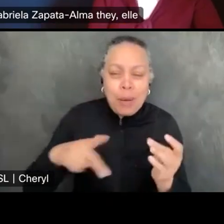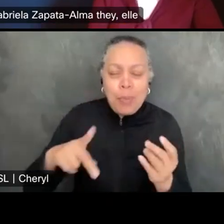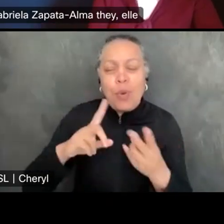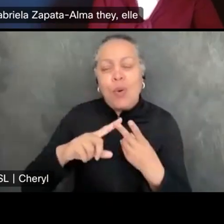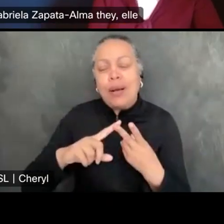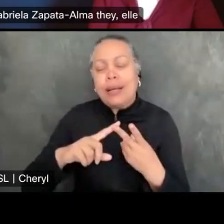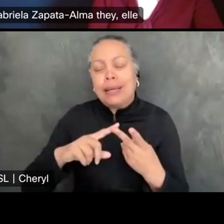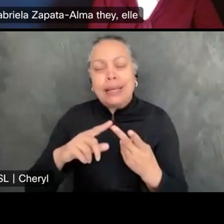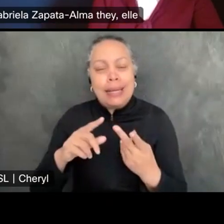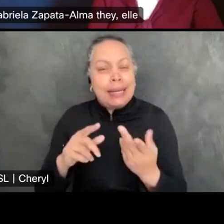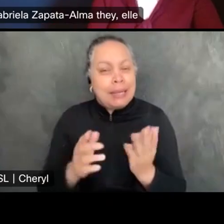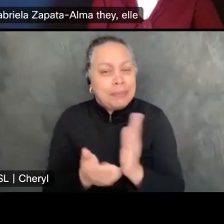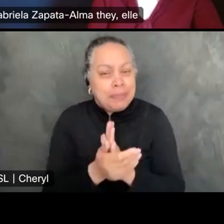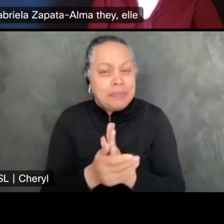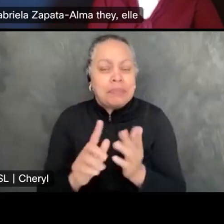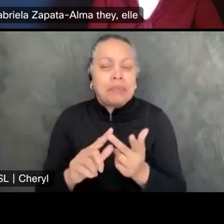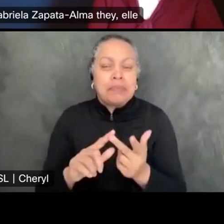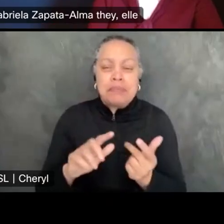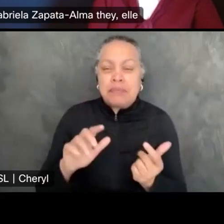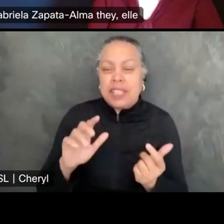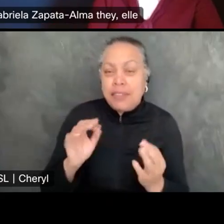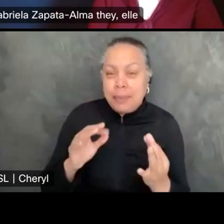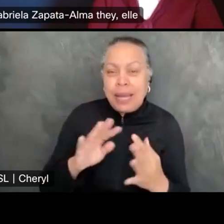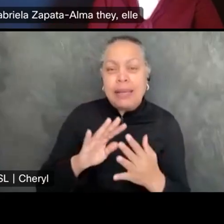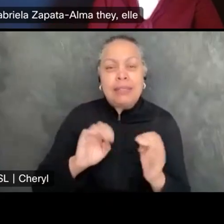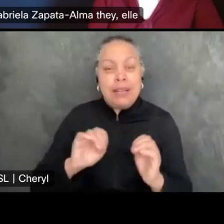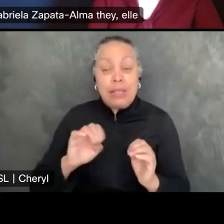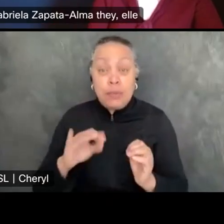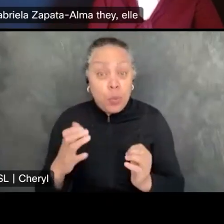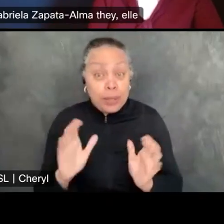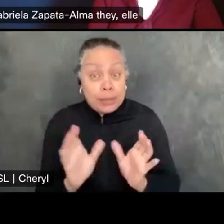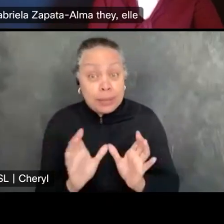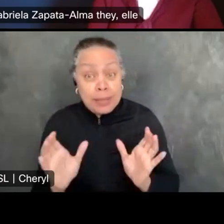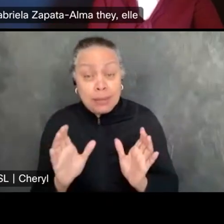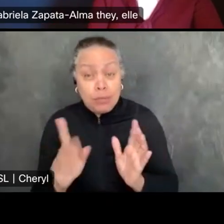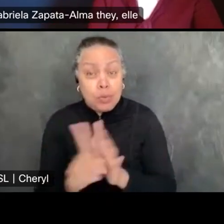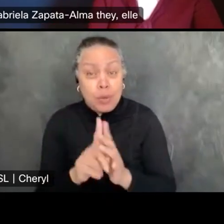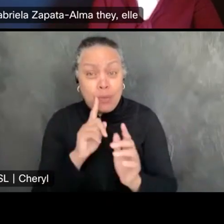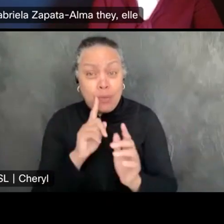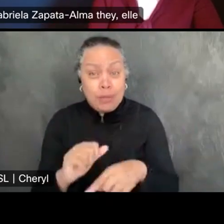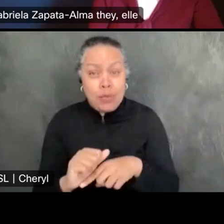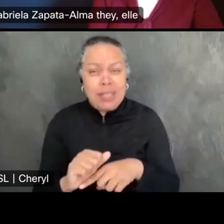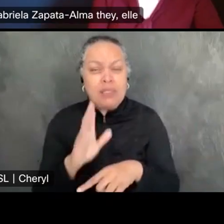also be available on our website. And for folks who'd like a certificate of attendance, you'll have that